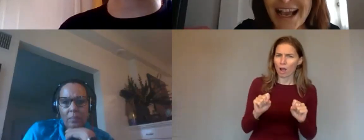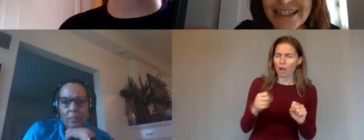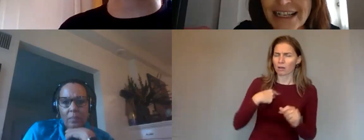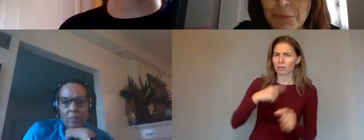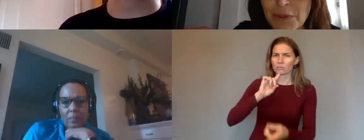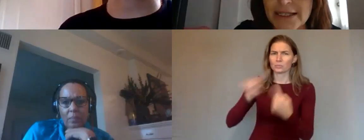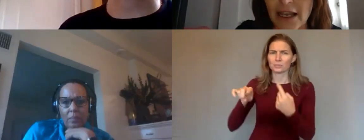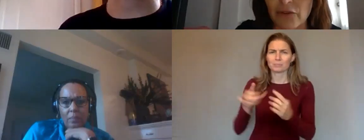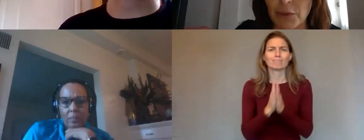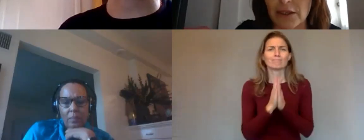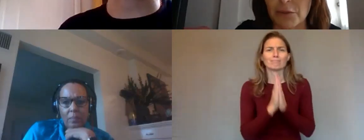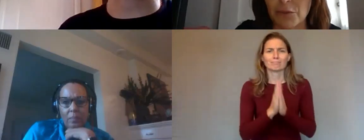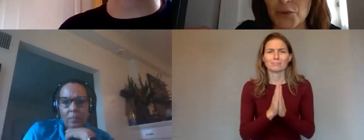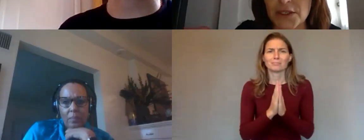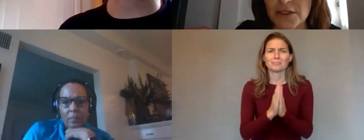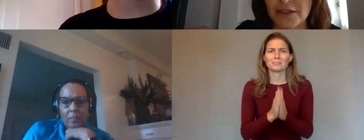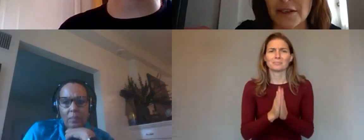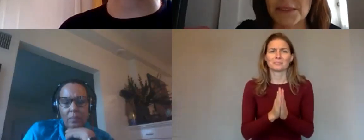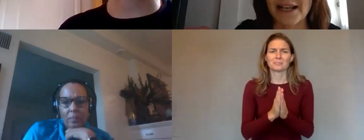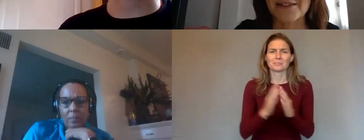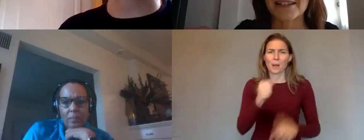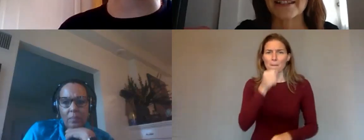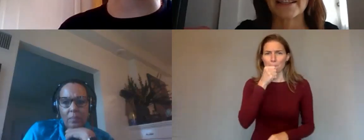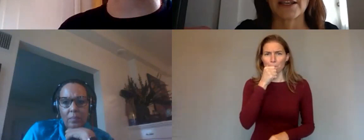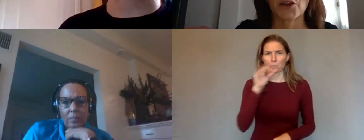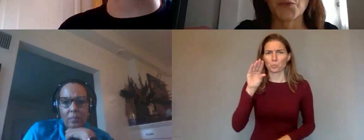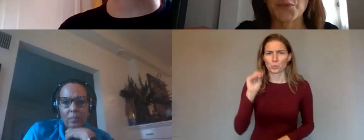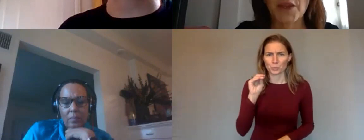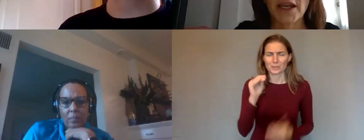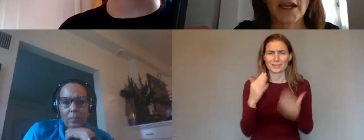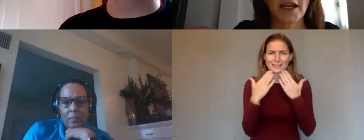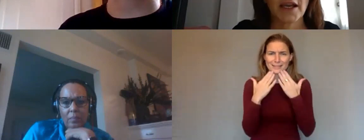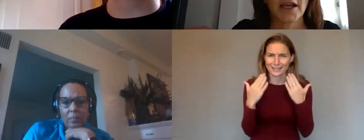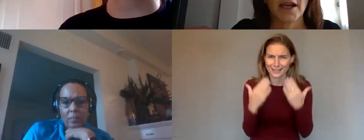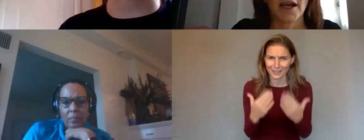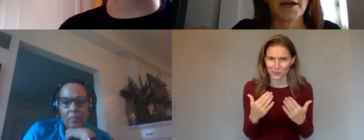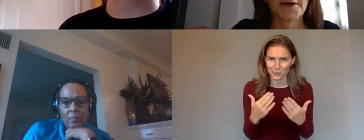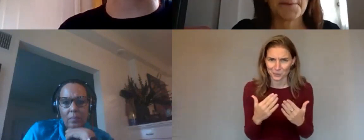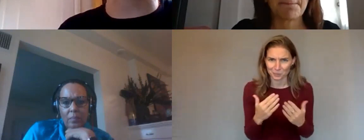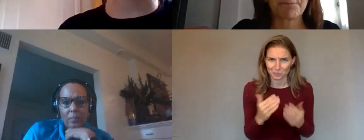I ask again, please, that everybody mutes themselves? Thank you.